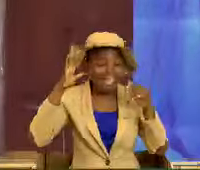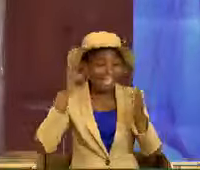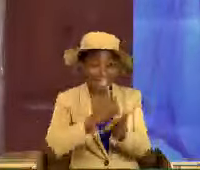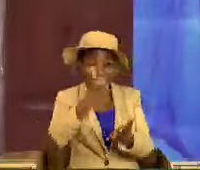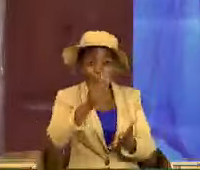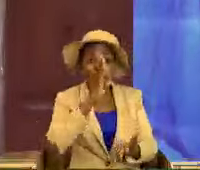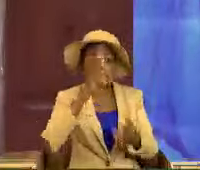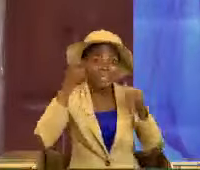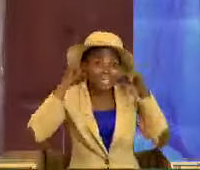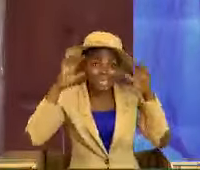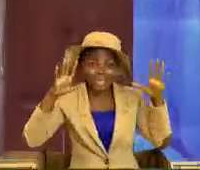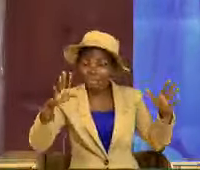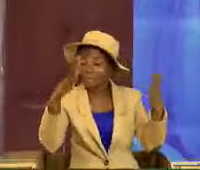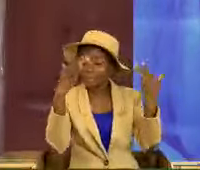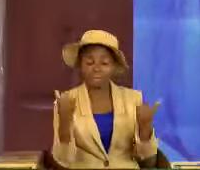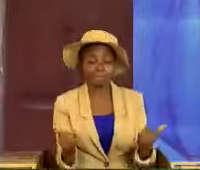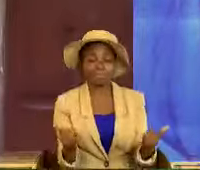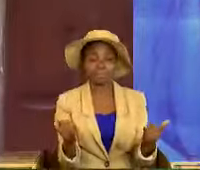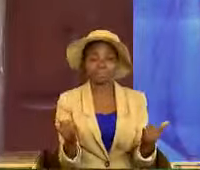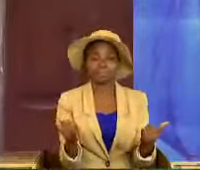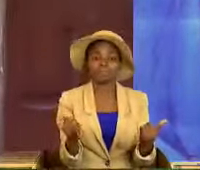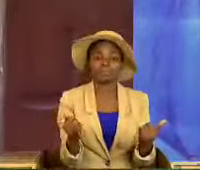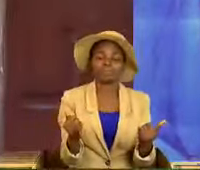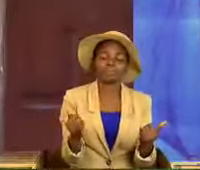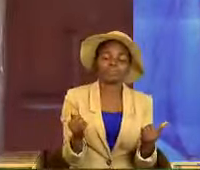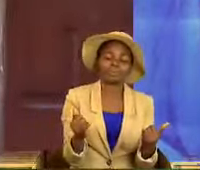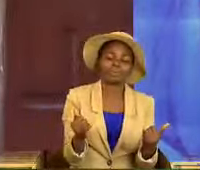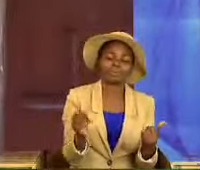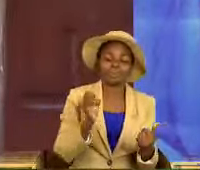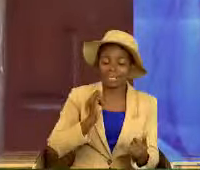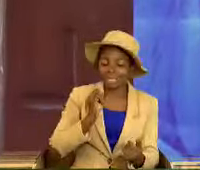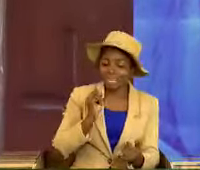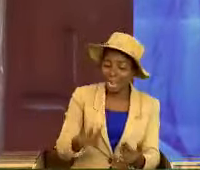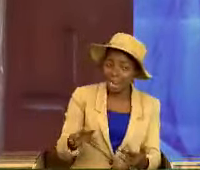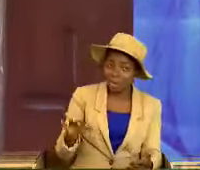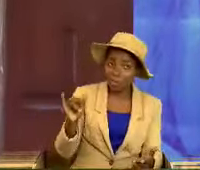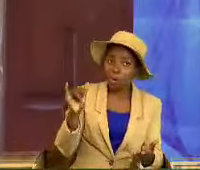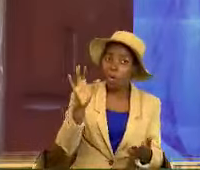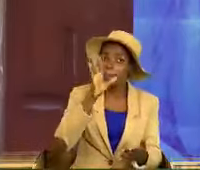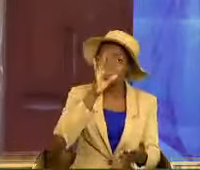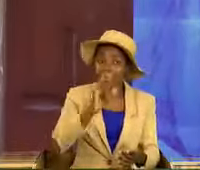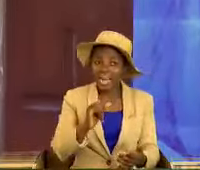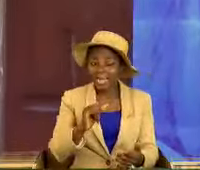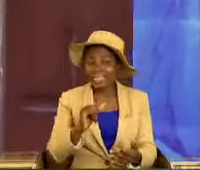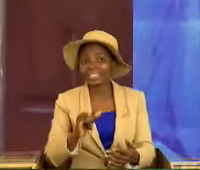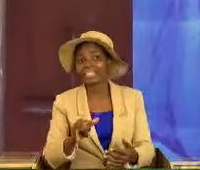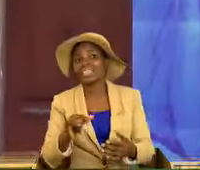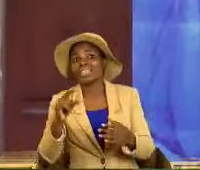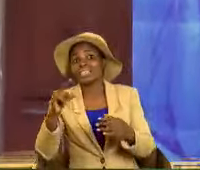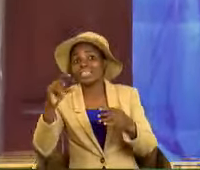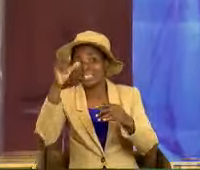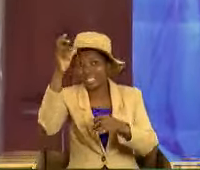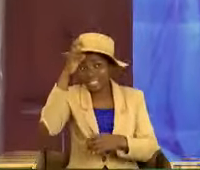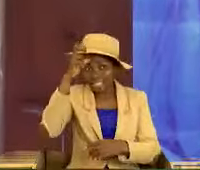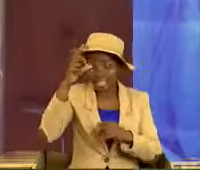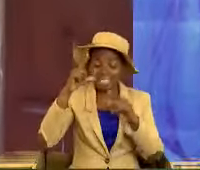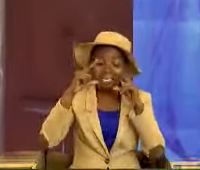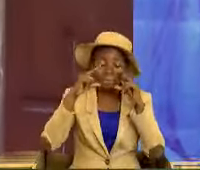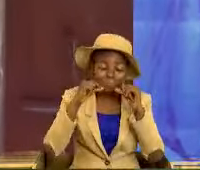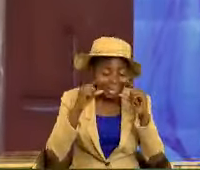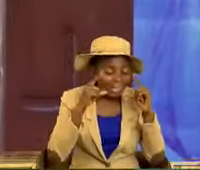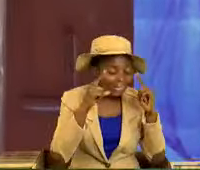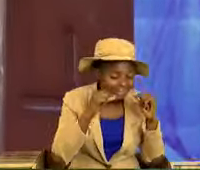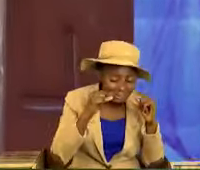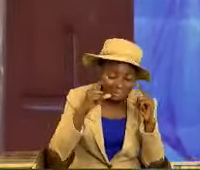one for you now Arrows by satanic Birds the